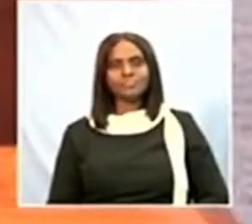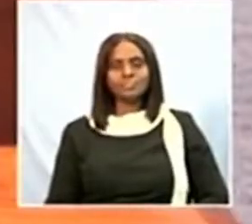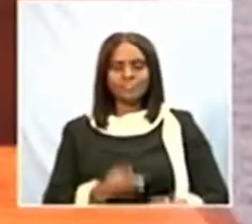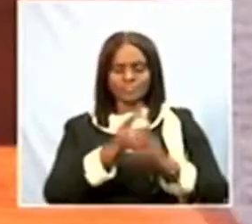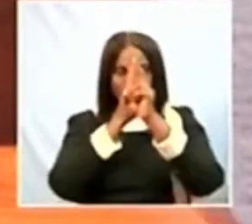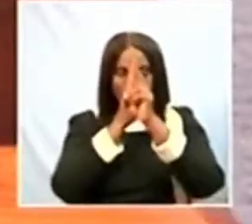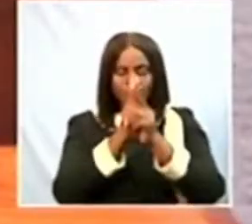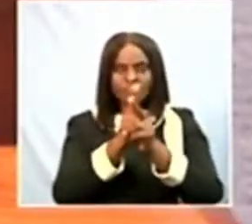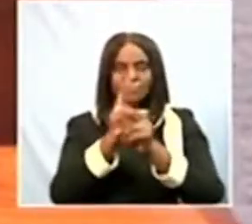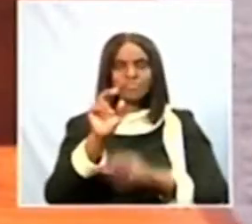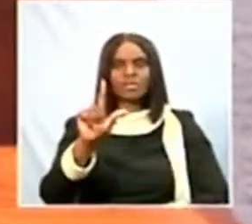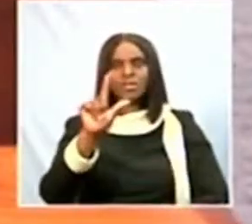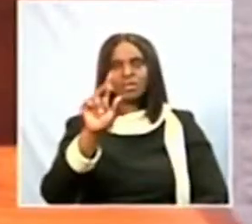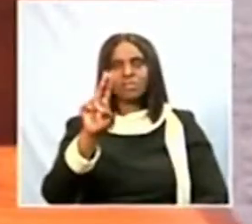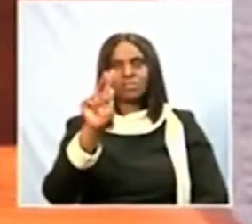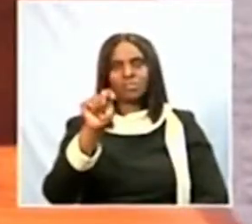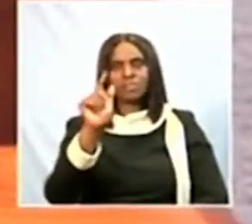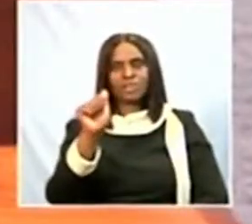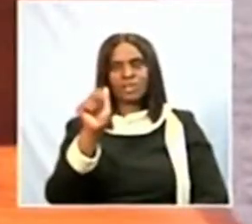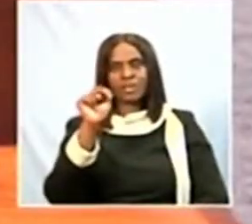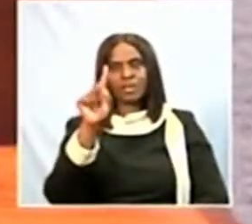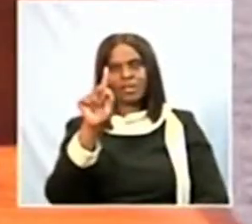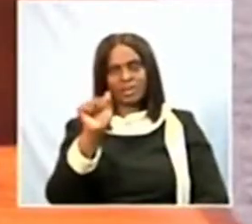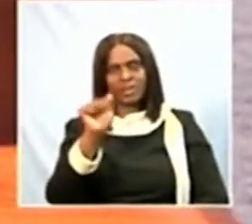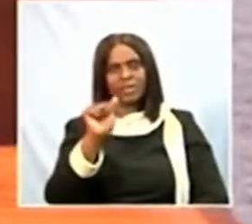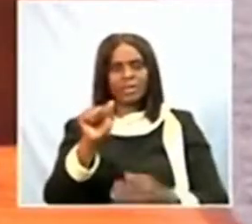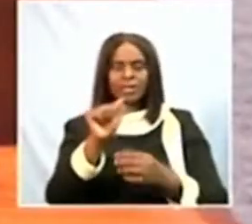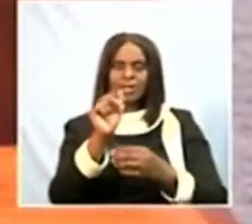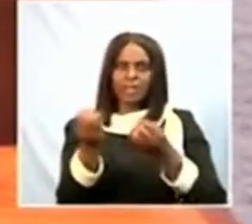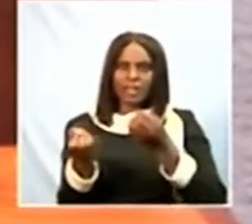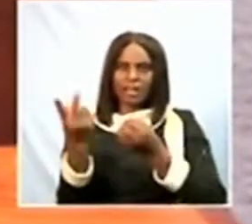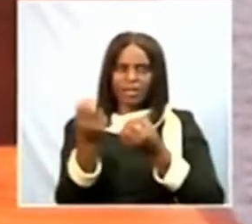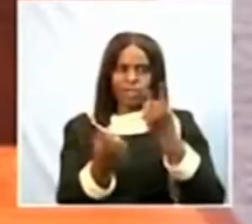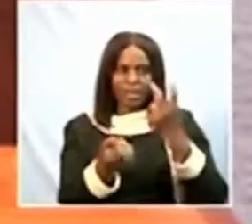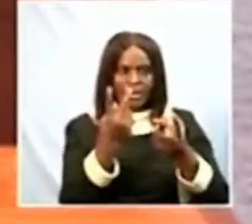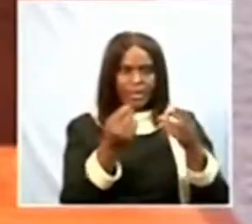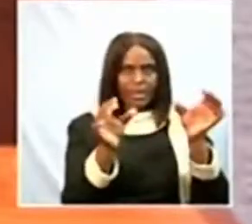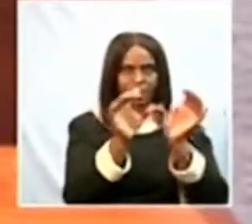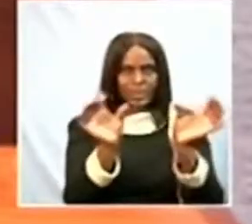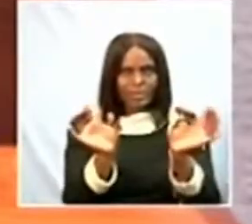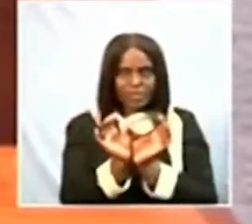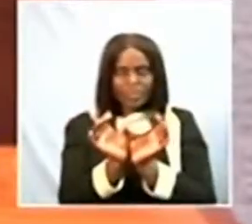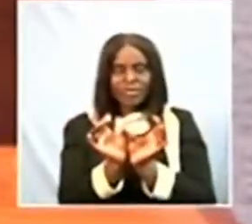Honorable Lutanda Chandamumba, Kawata constituency.